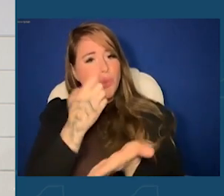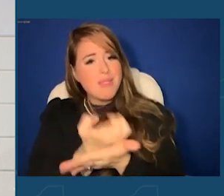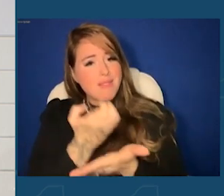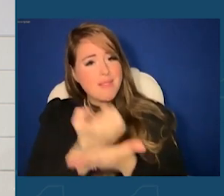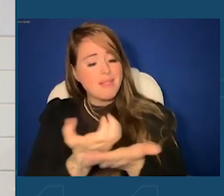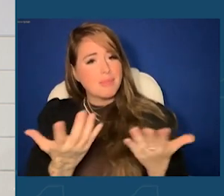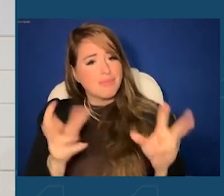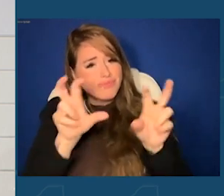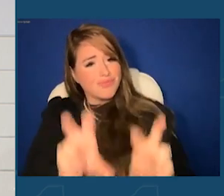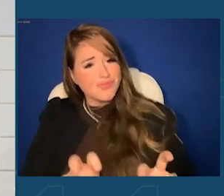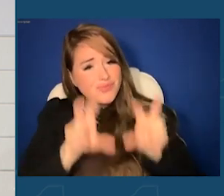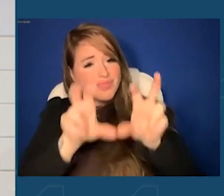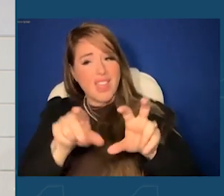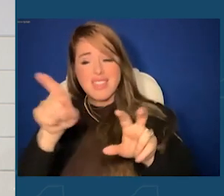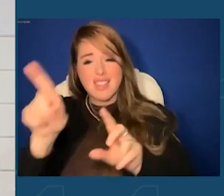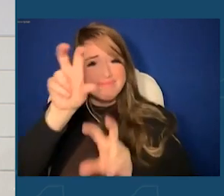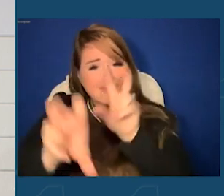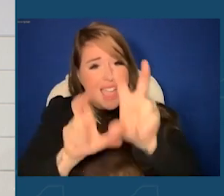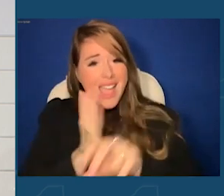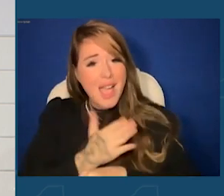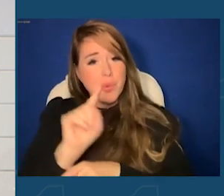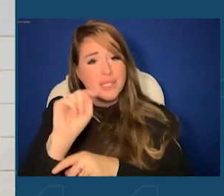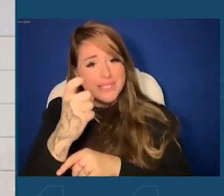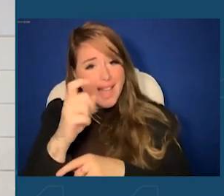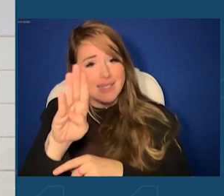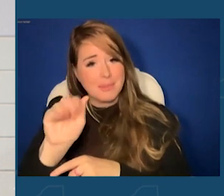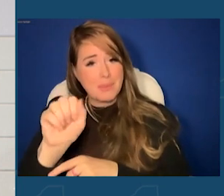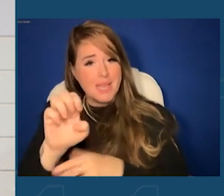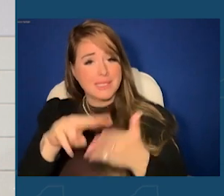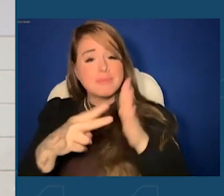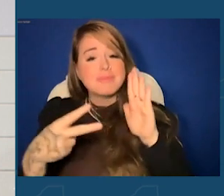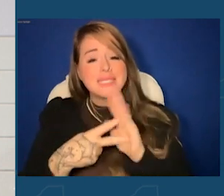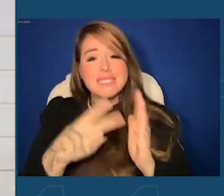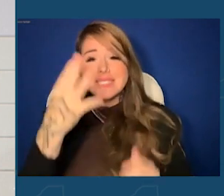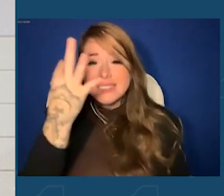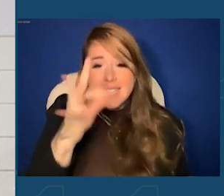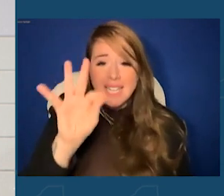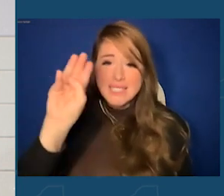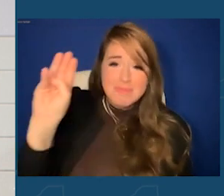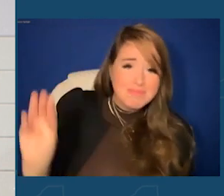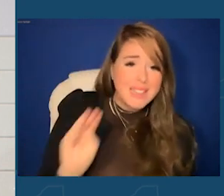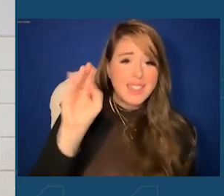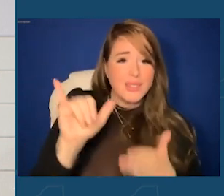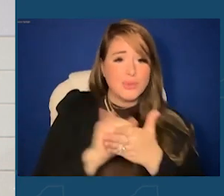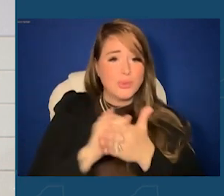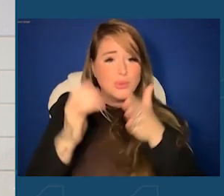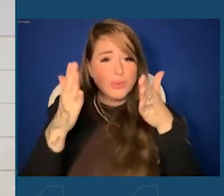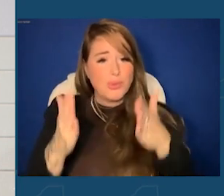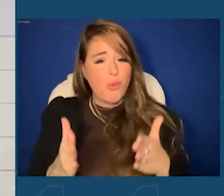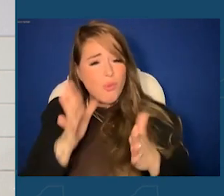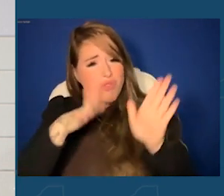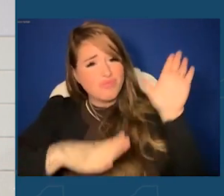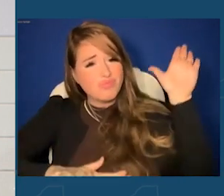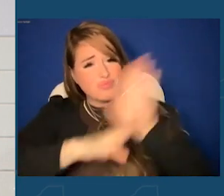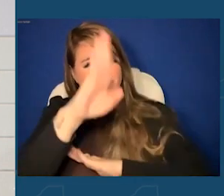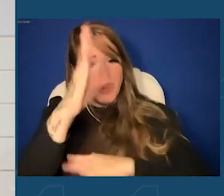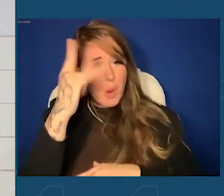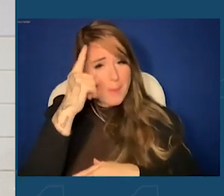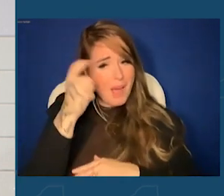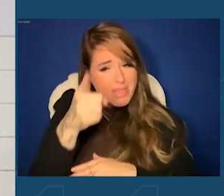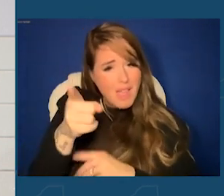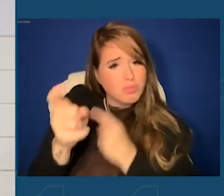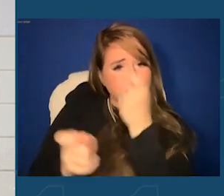positive contributors to our tax base, which means that 19 million New Yorkers prosper and benefit as a result of that.